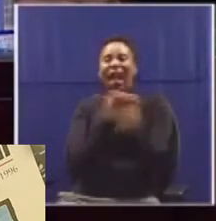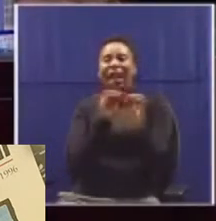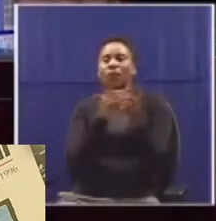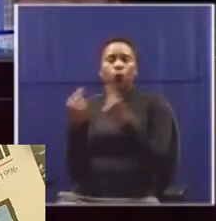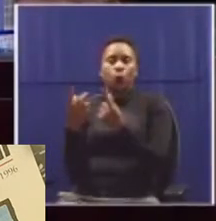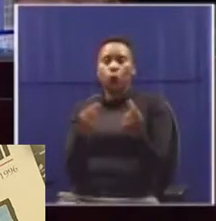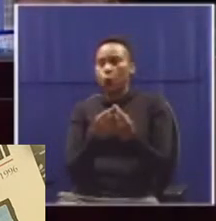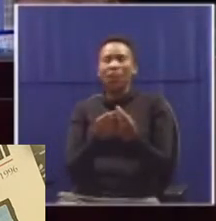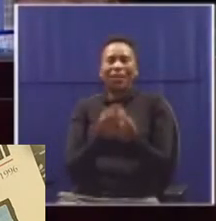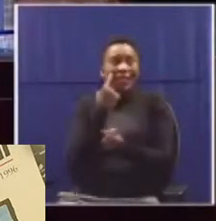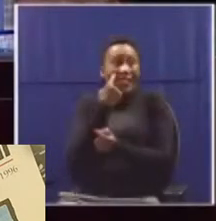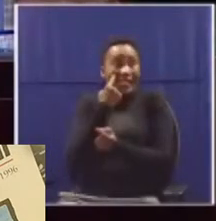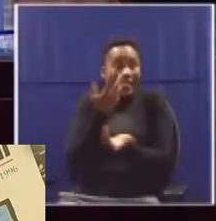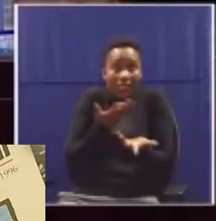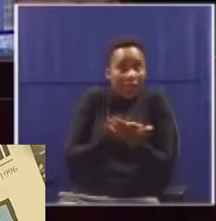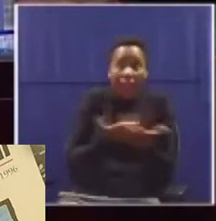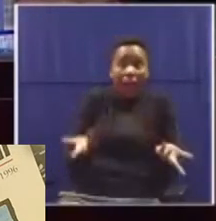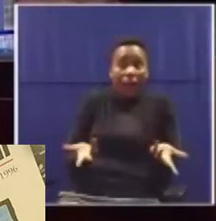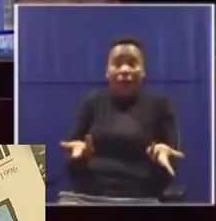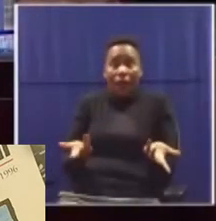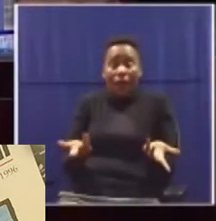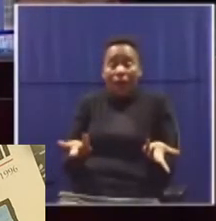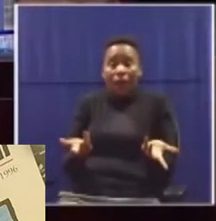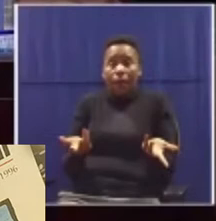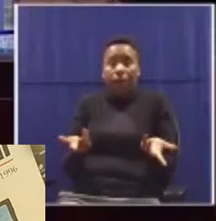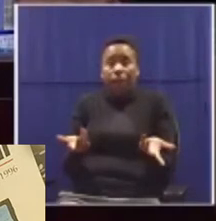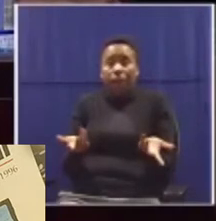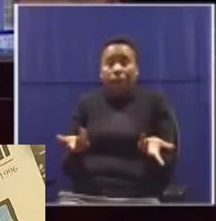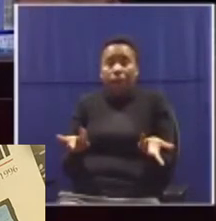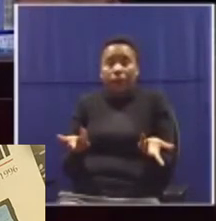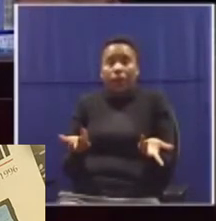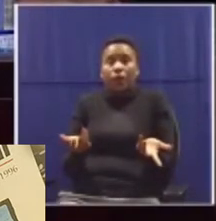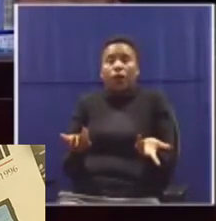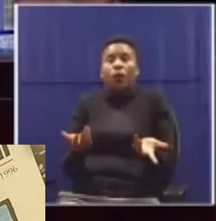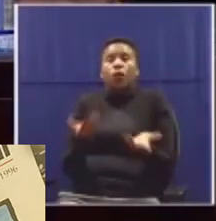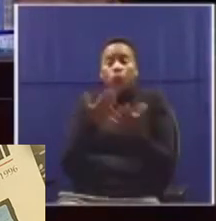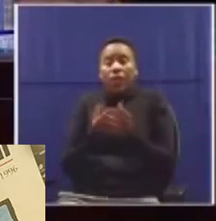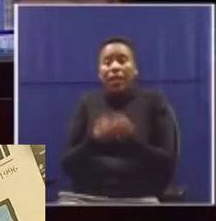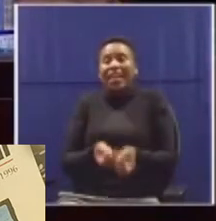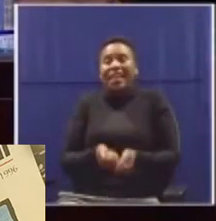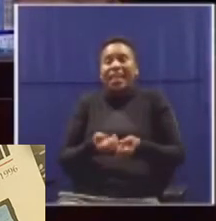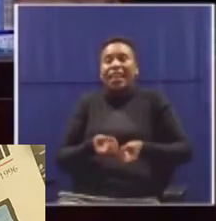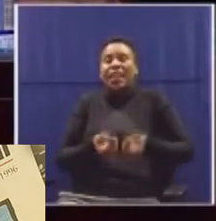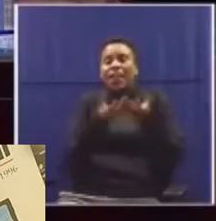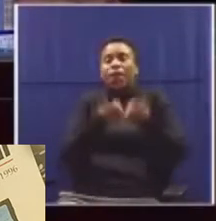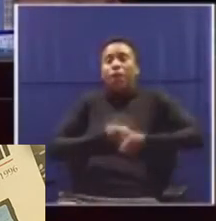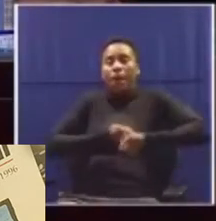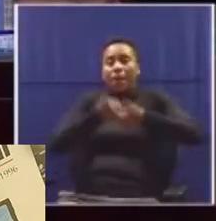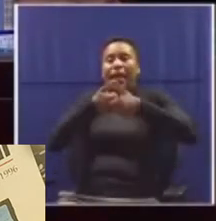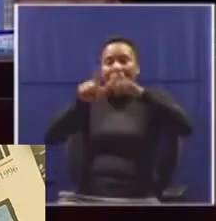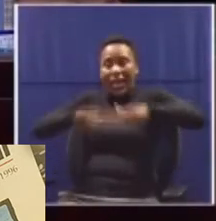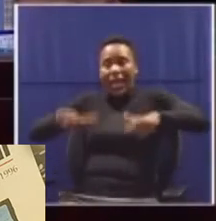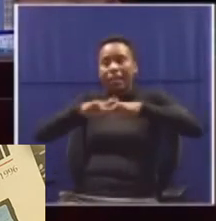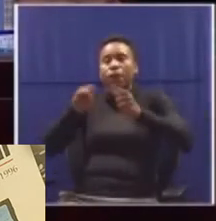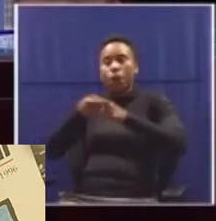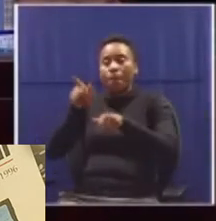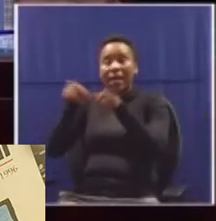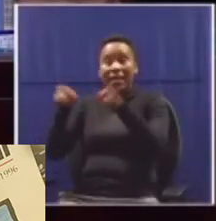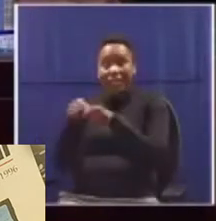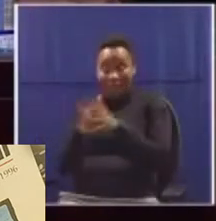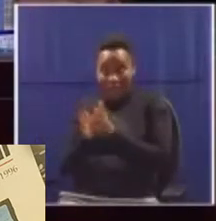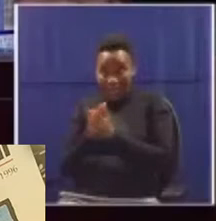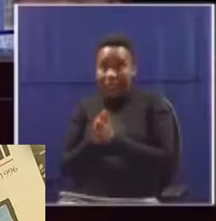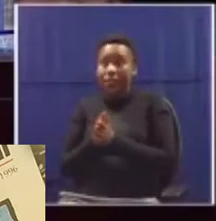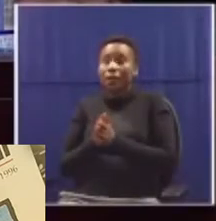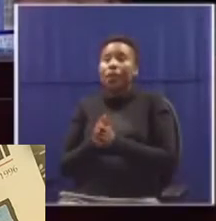noticeably the noticeable thing to return the land to Those whom it was stolen by the